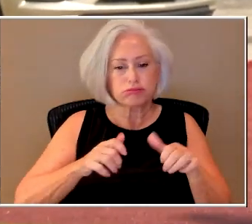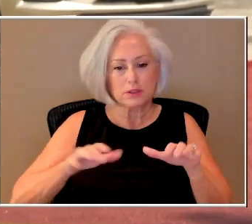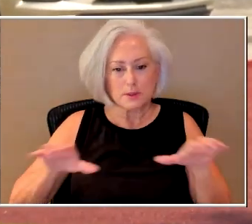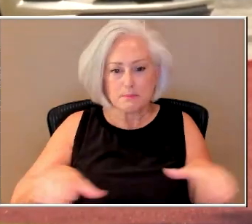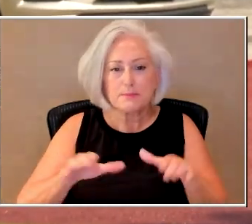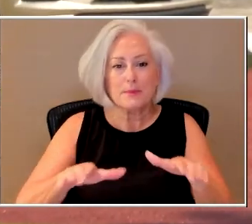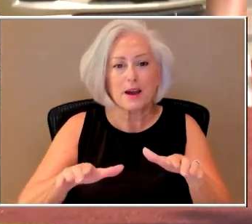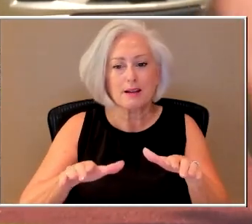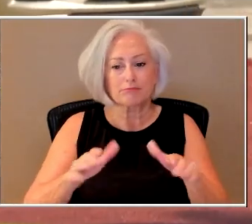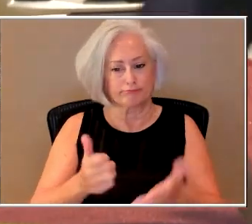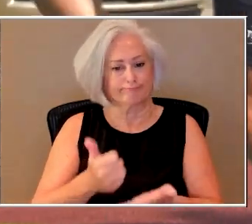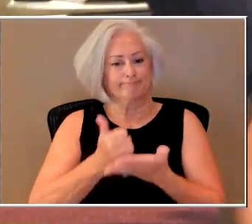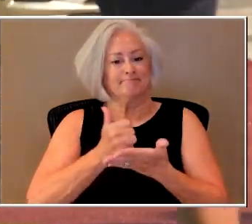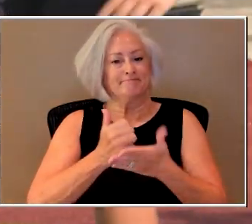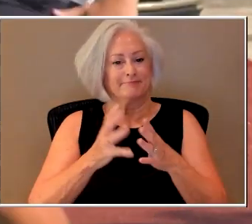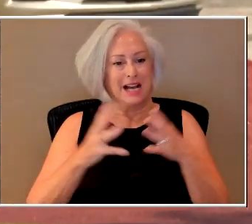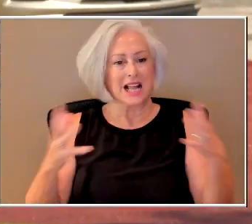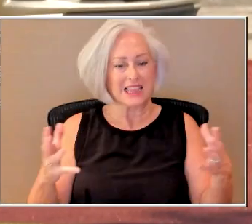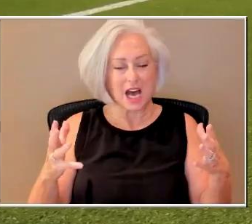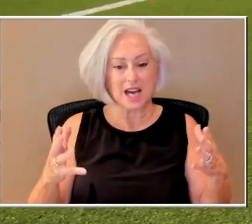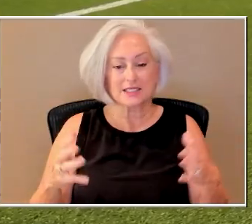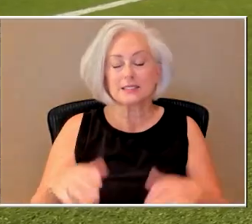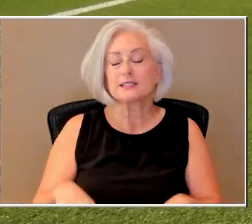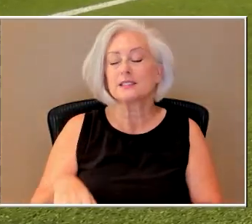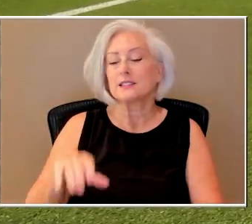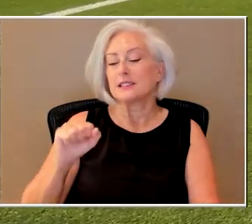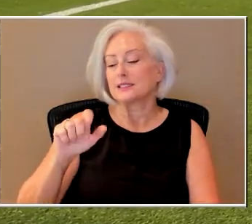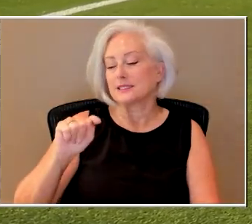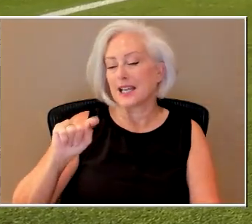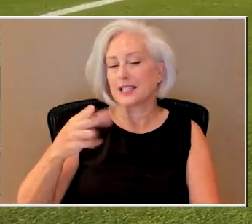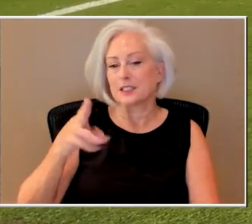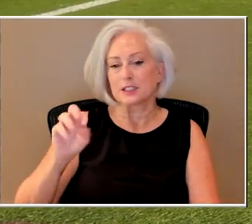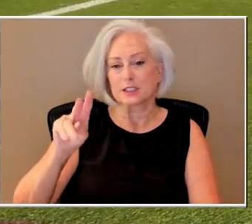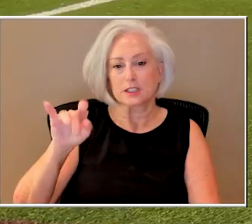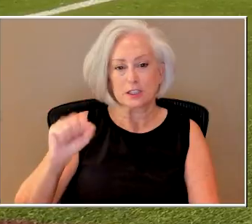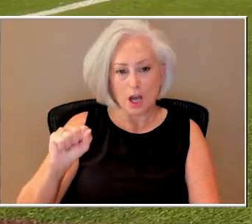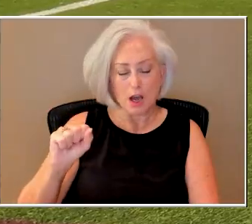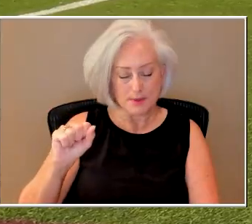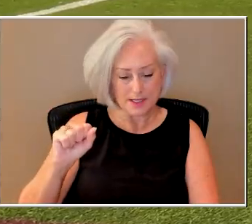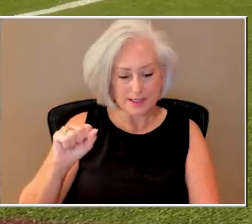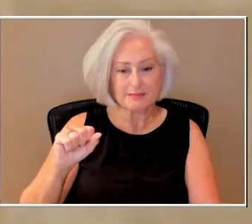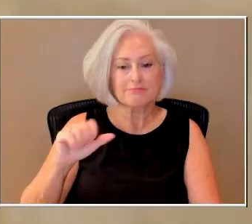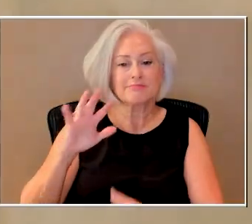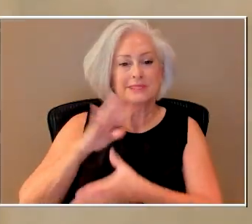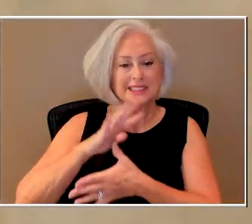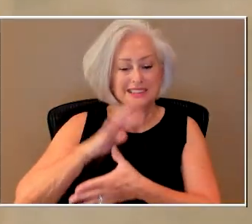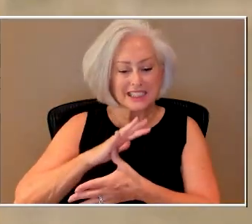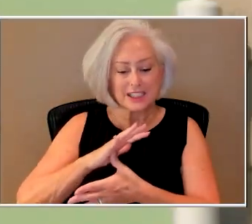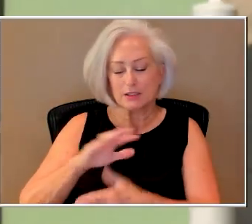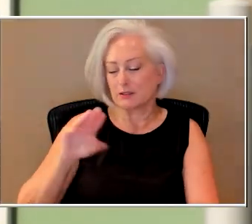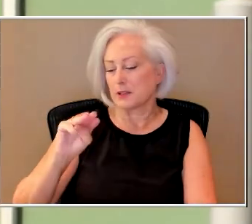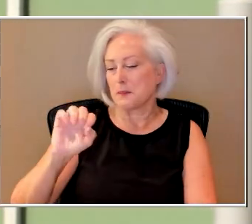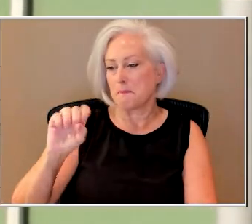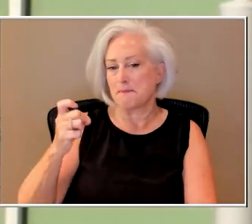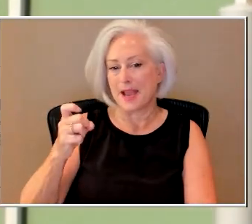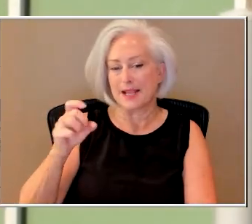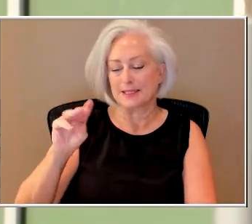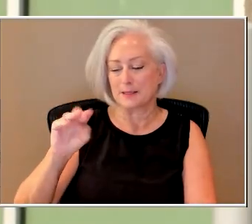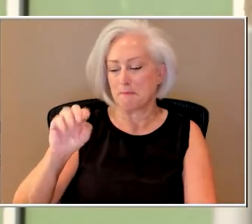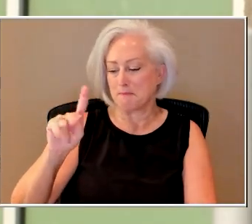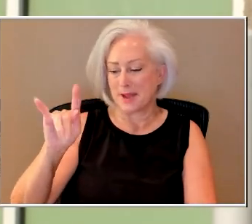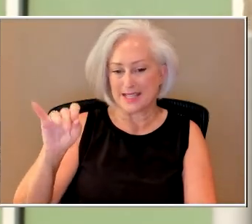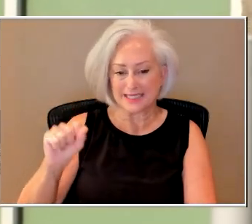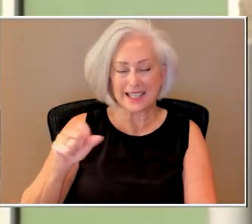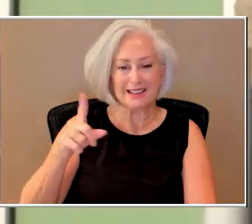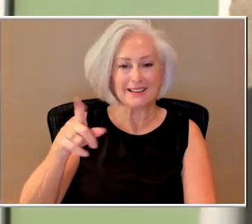turf, St. Thomas Aquinas senior Max Mansky is gearing up for his final high school football season. Go. Like Layla, Good job. he's coming